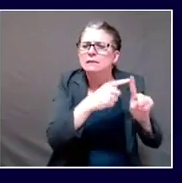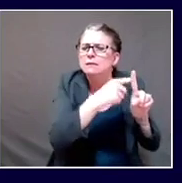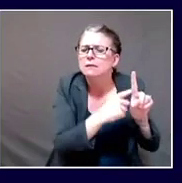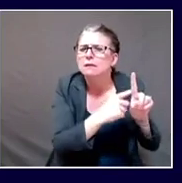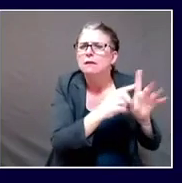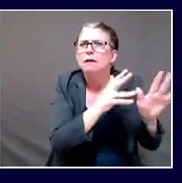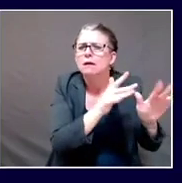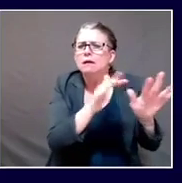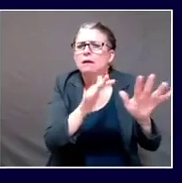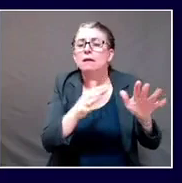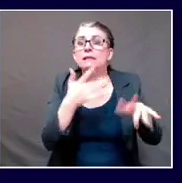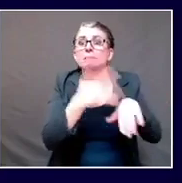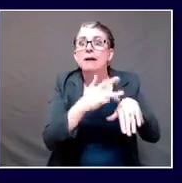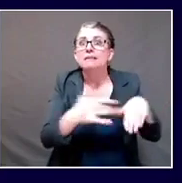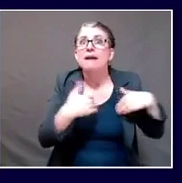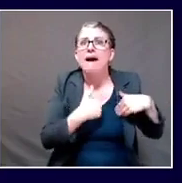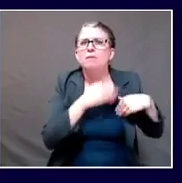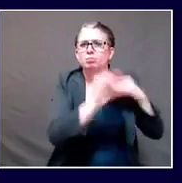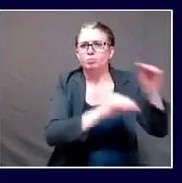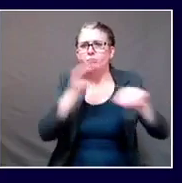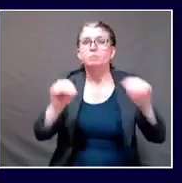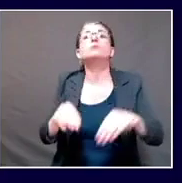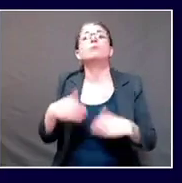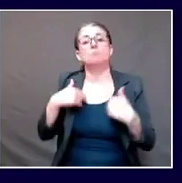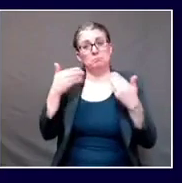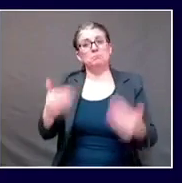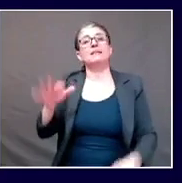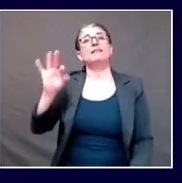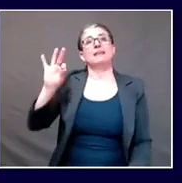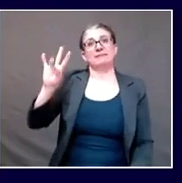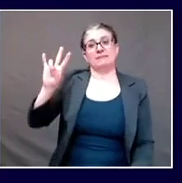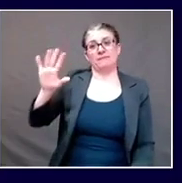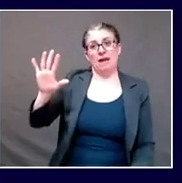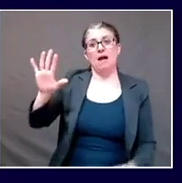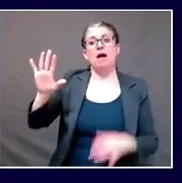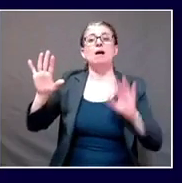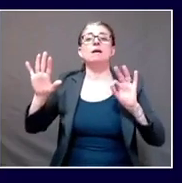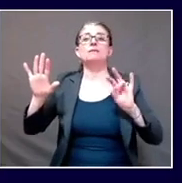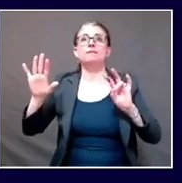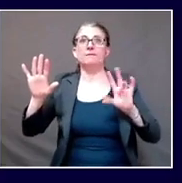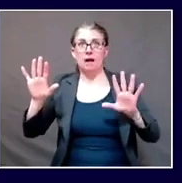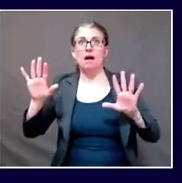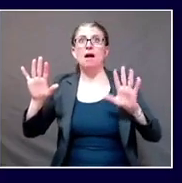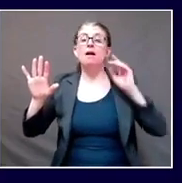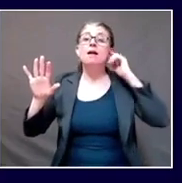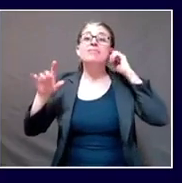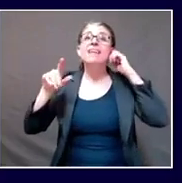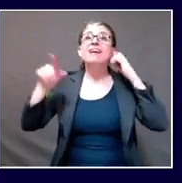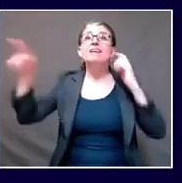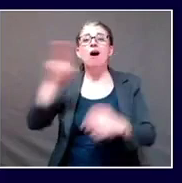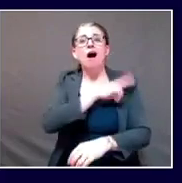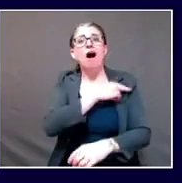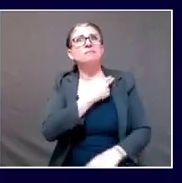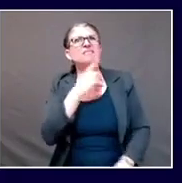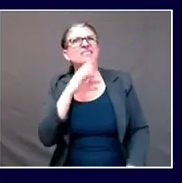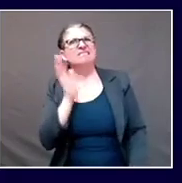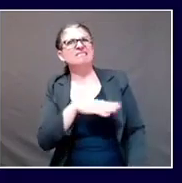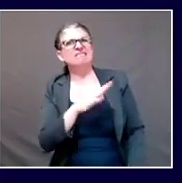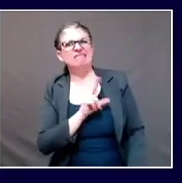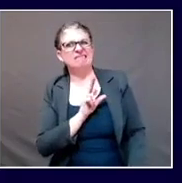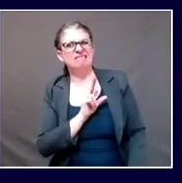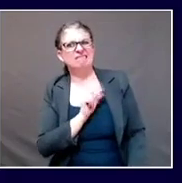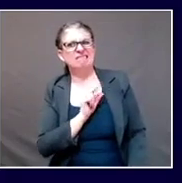which for example, may have been more than the entire staff at the hospital in concert in consultation and in discussion